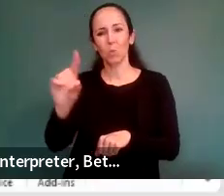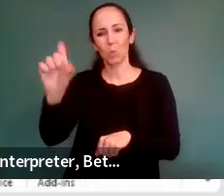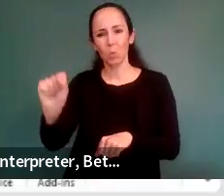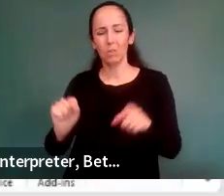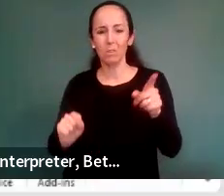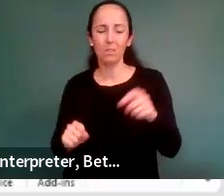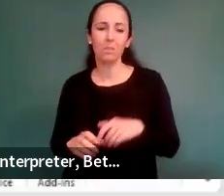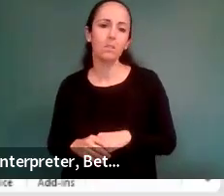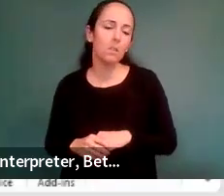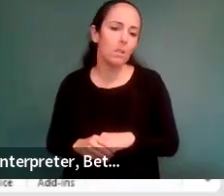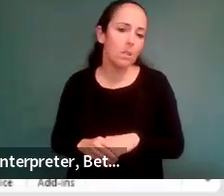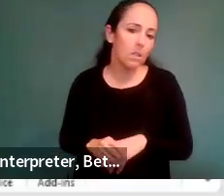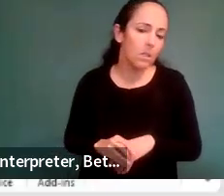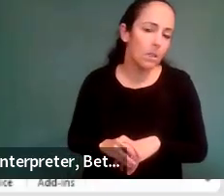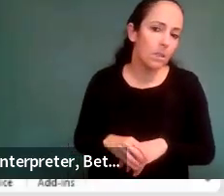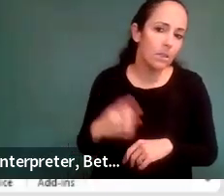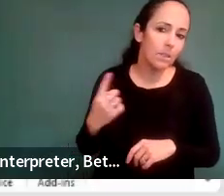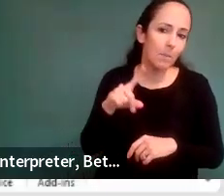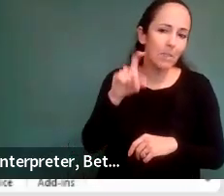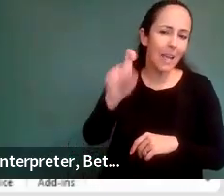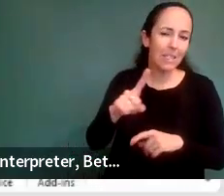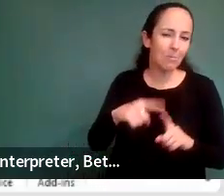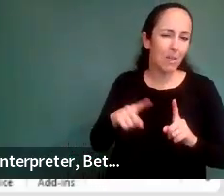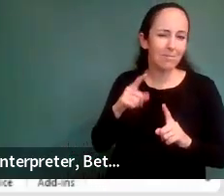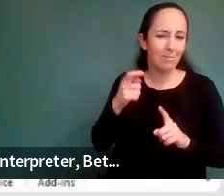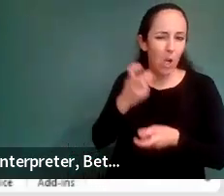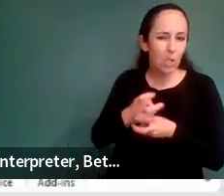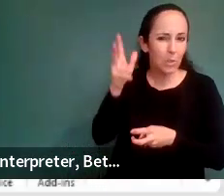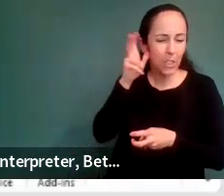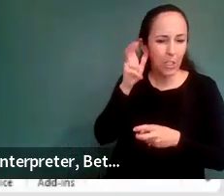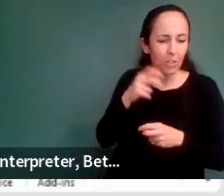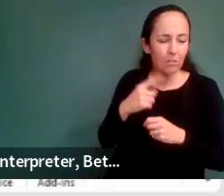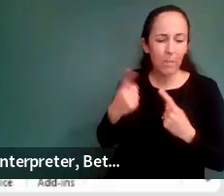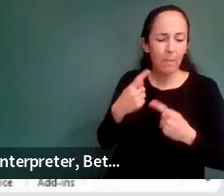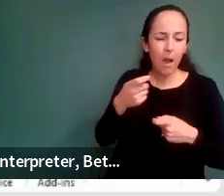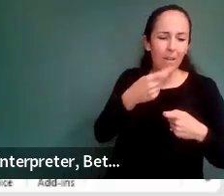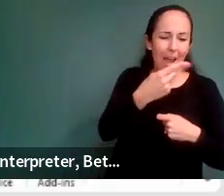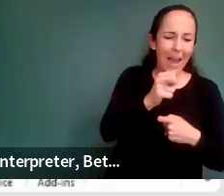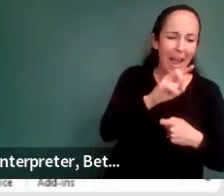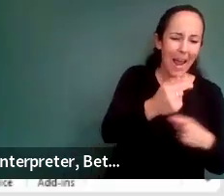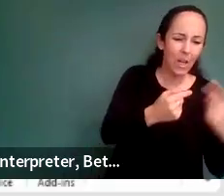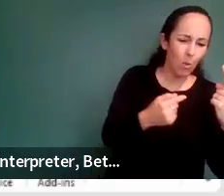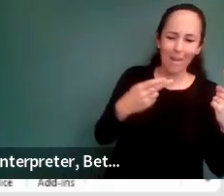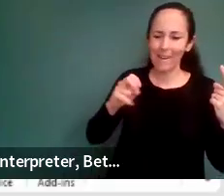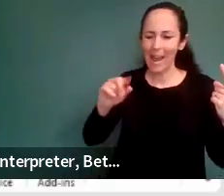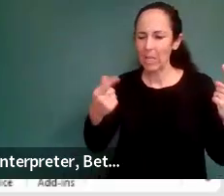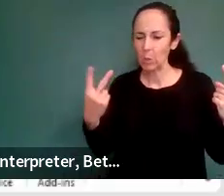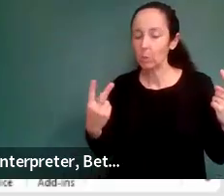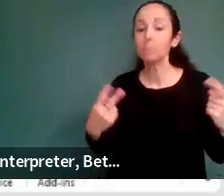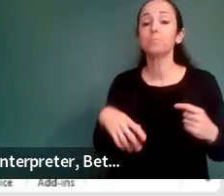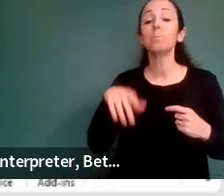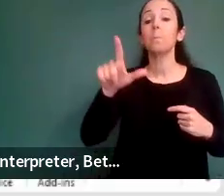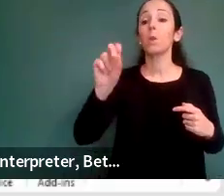heading in the different heading level 1s and 2s? Yes. So the purpose of headings is it allows for